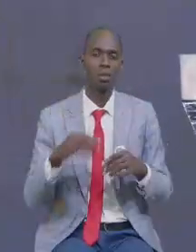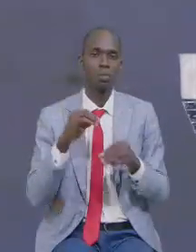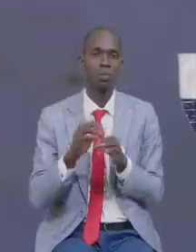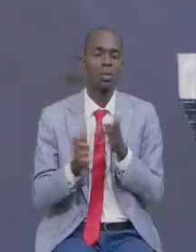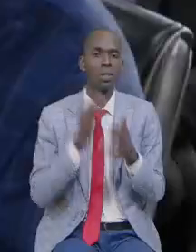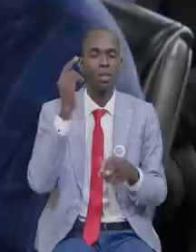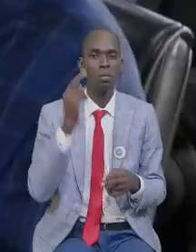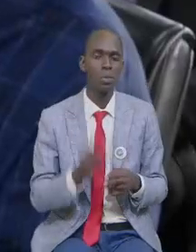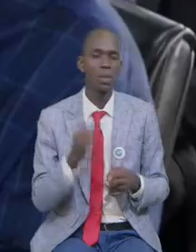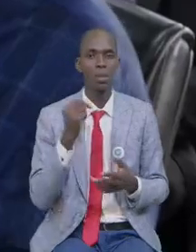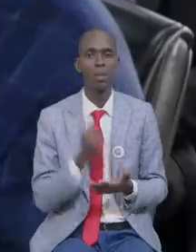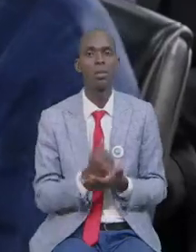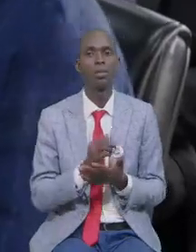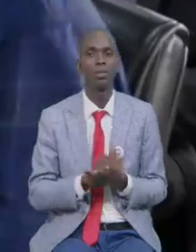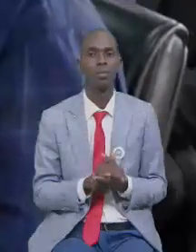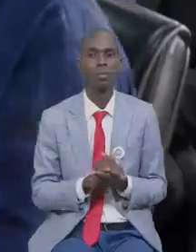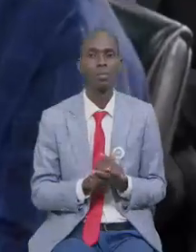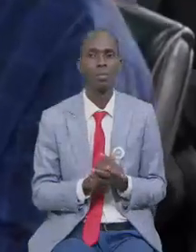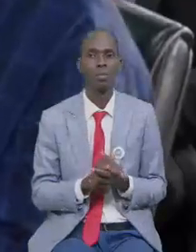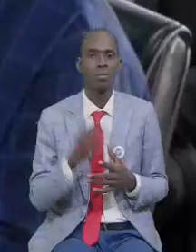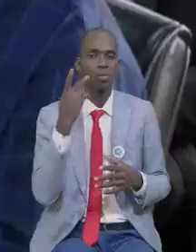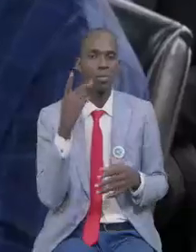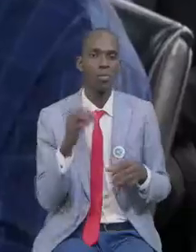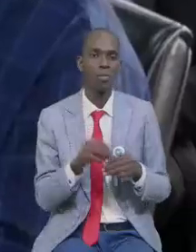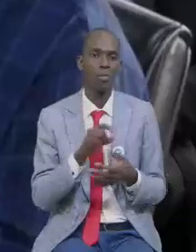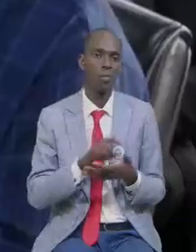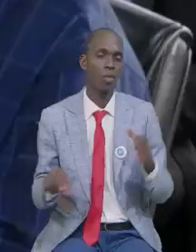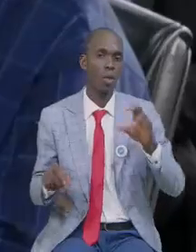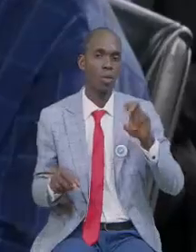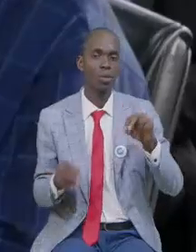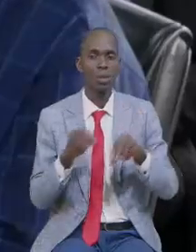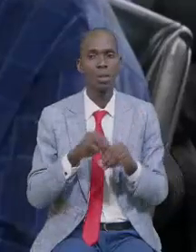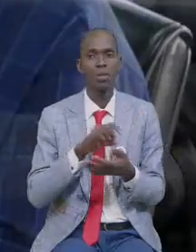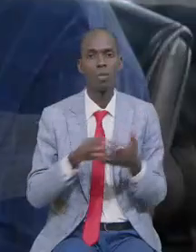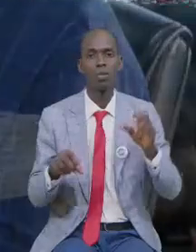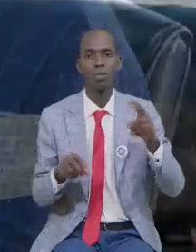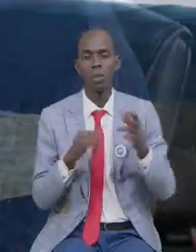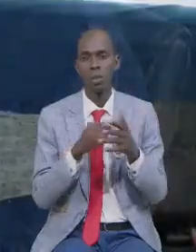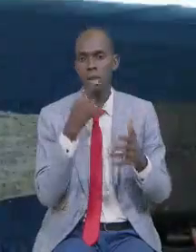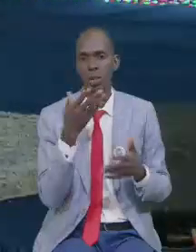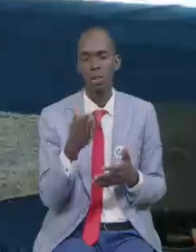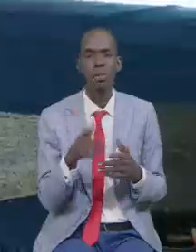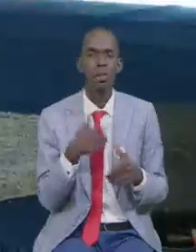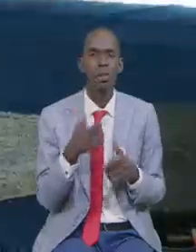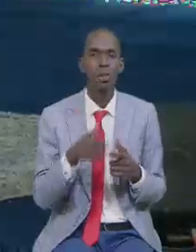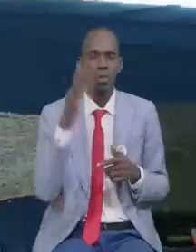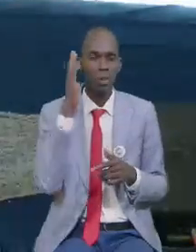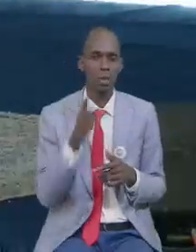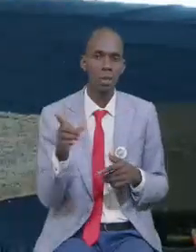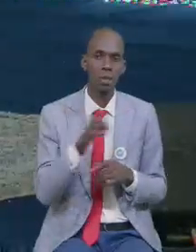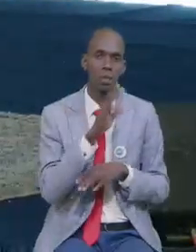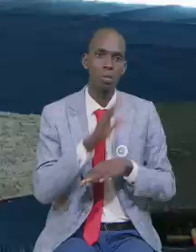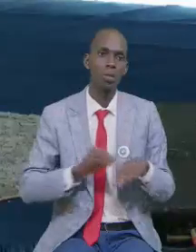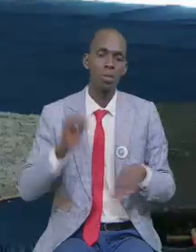Jesus' name. Look at verse 12. In verse 12 it says, then shall ye call upon